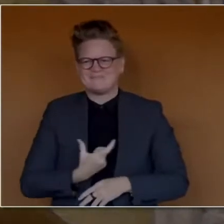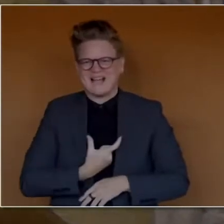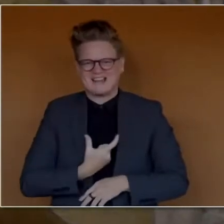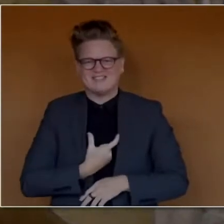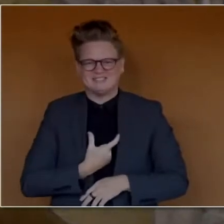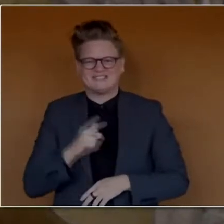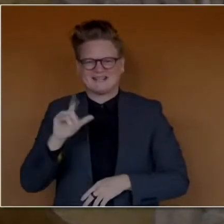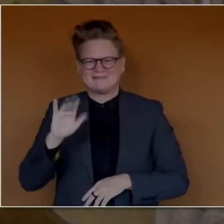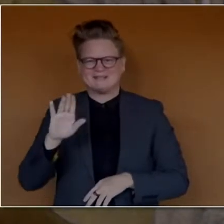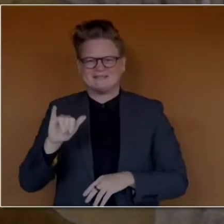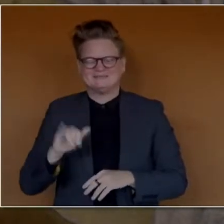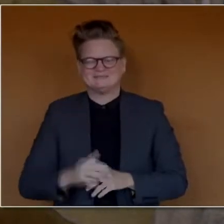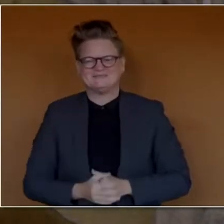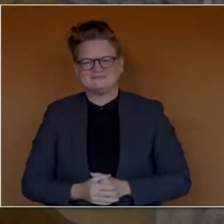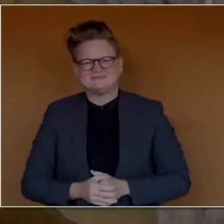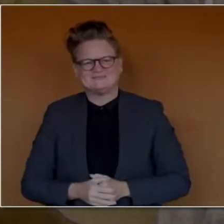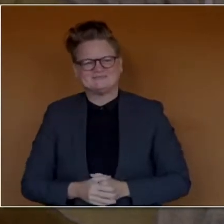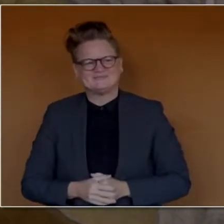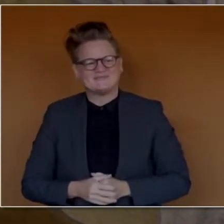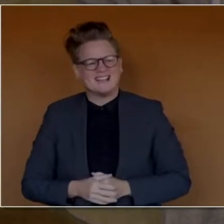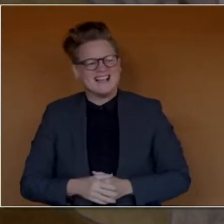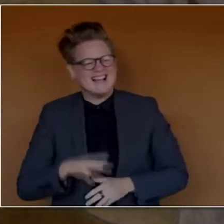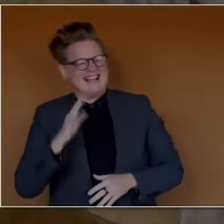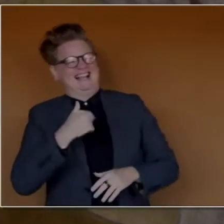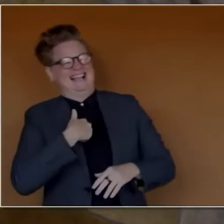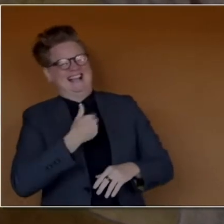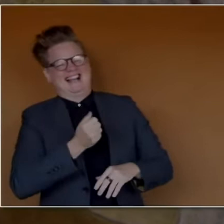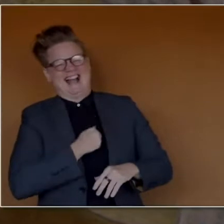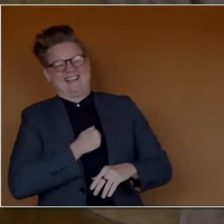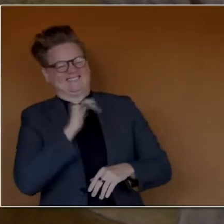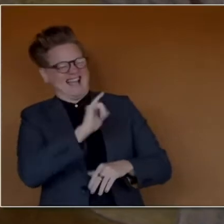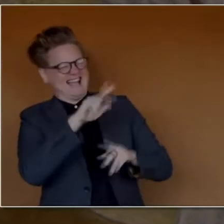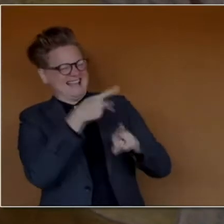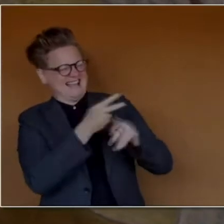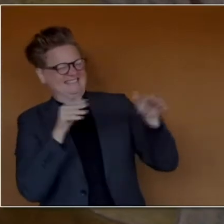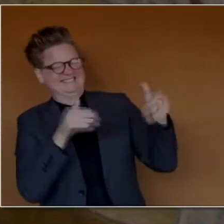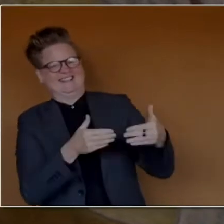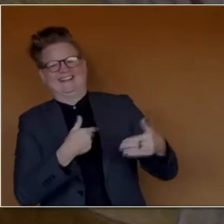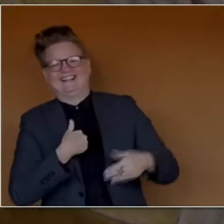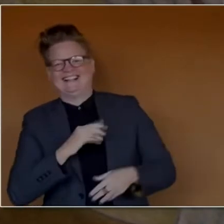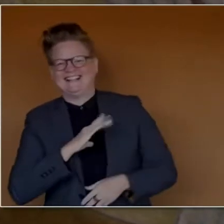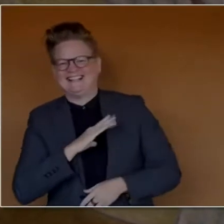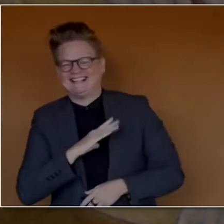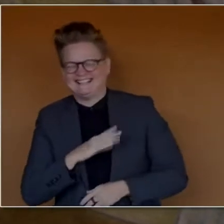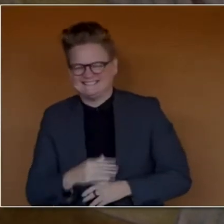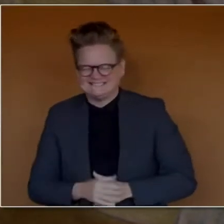Oh, I love that introduction, Chris. Thank you so much. Gracias al Unity Council.